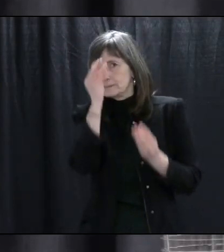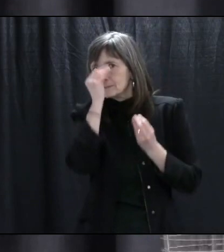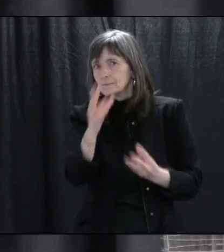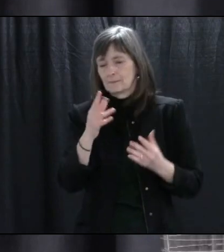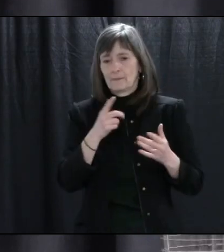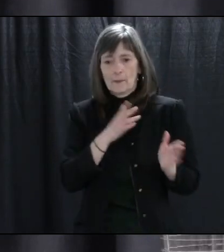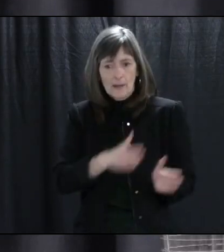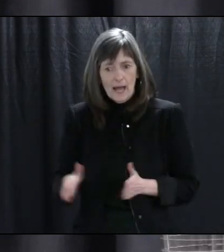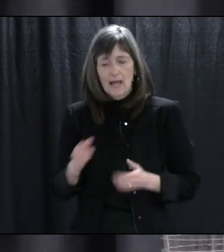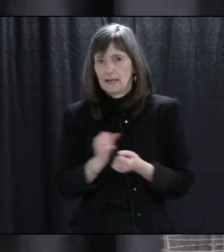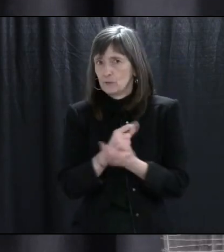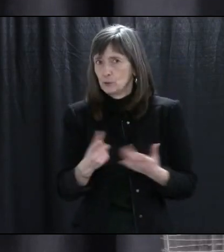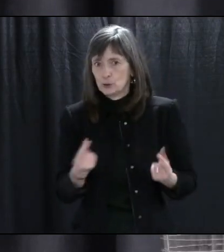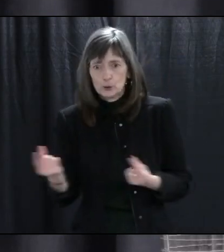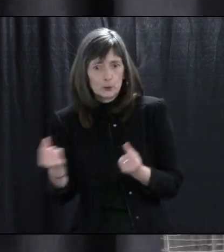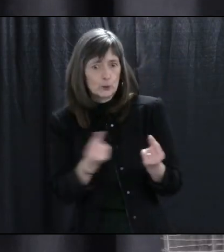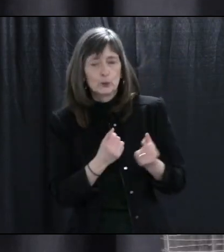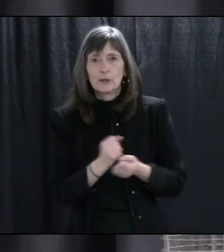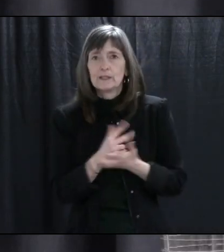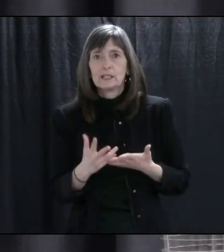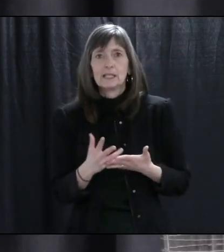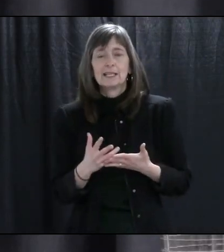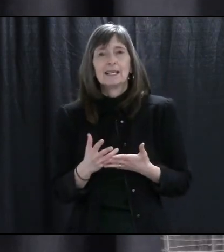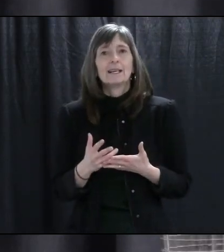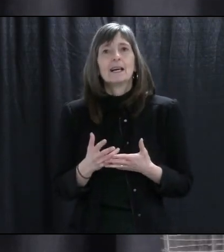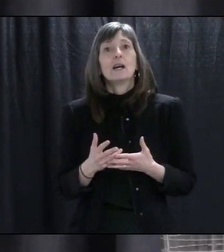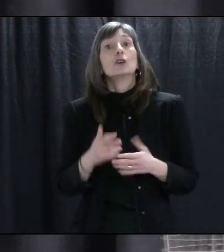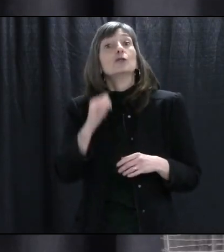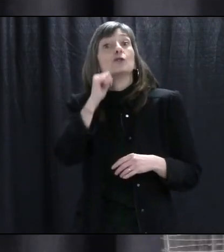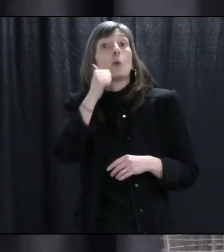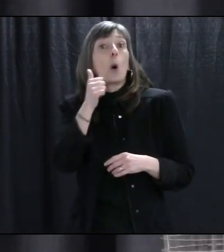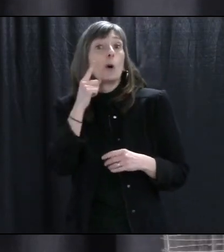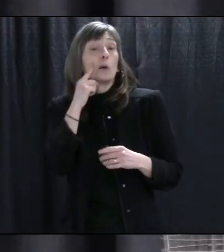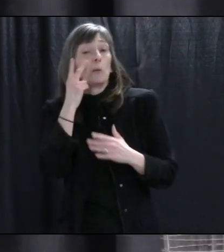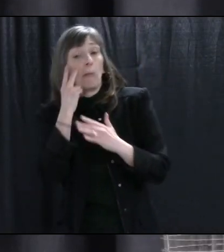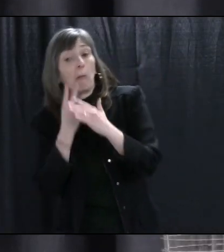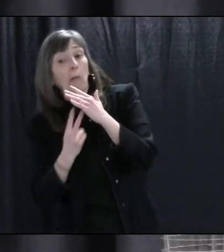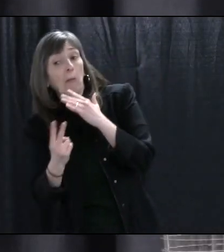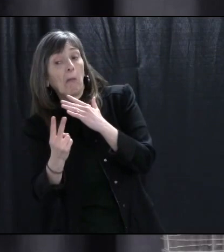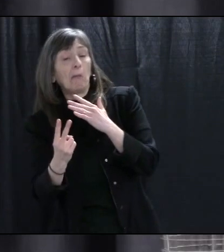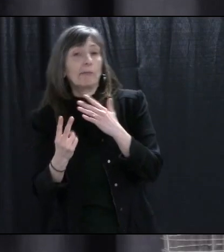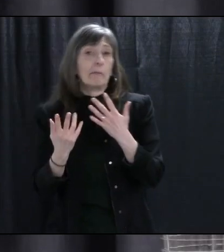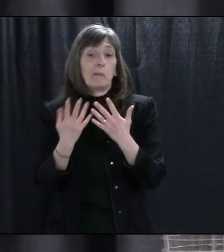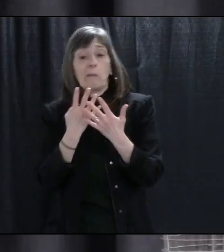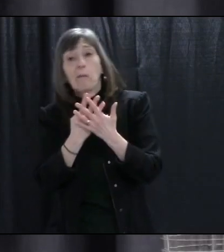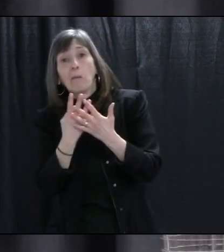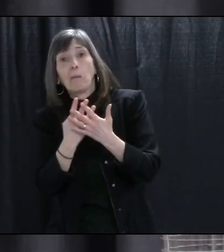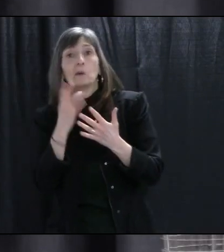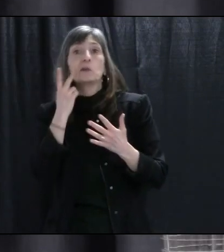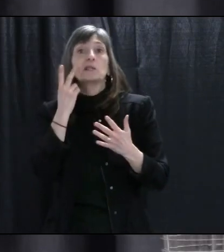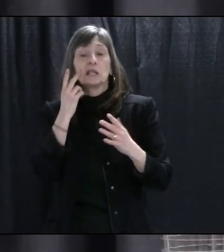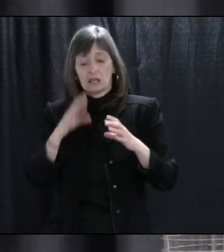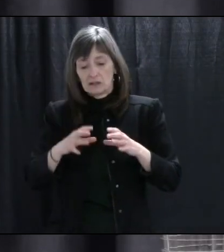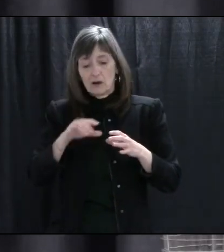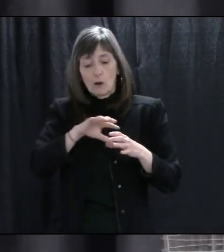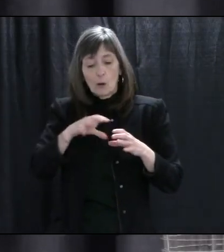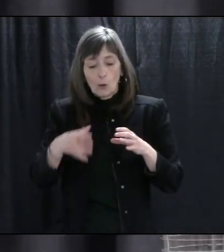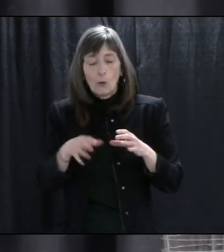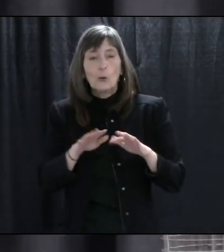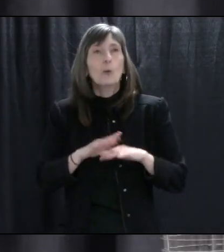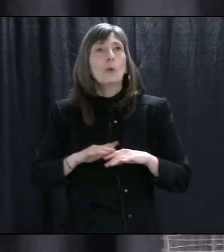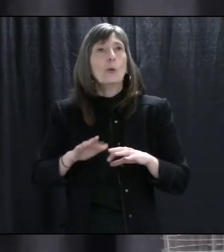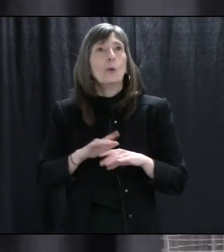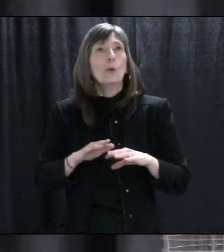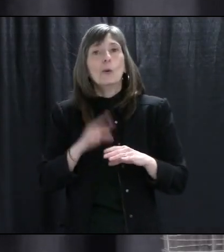what we've been doing. Our crystal ball exercise tomorrow, our modeling, if you want to call it that, will help show where